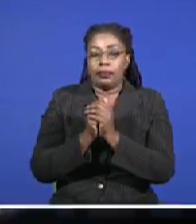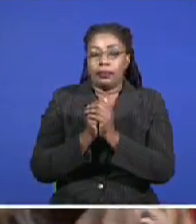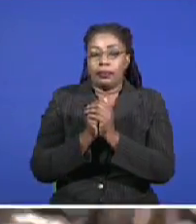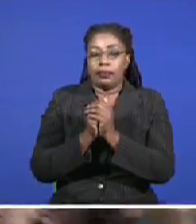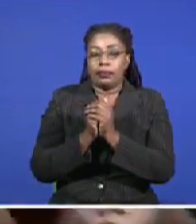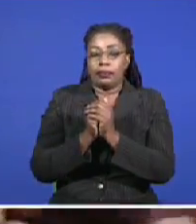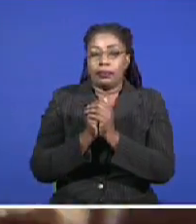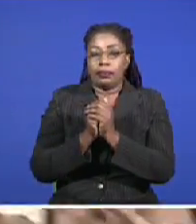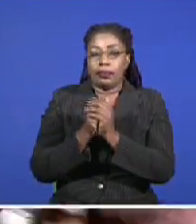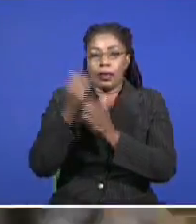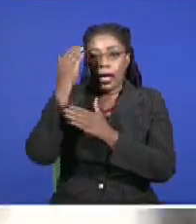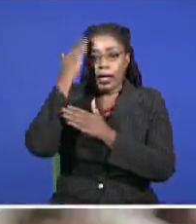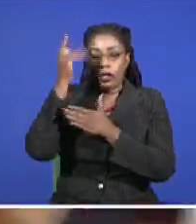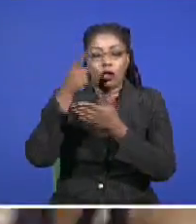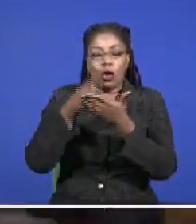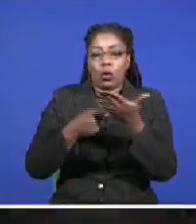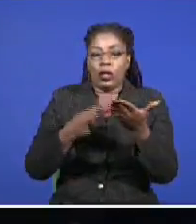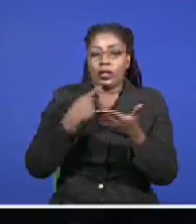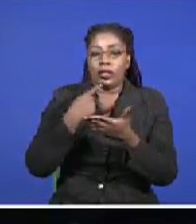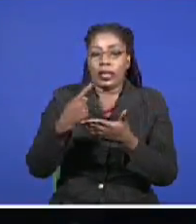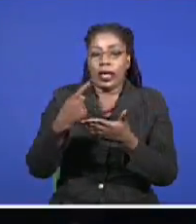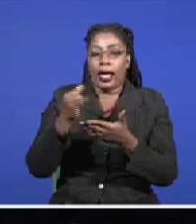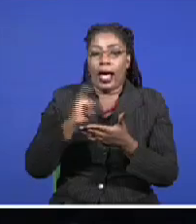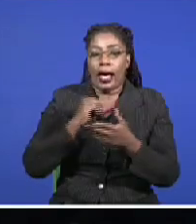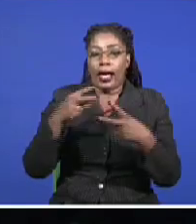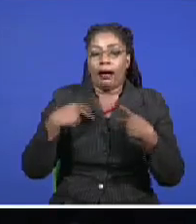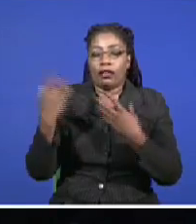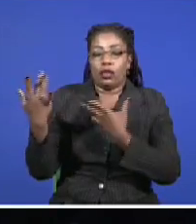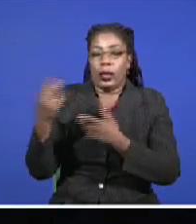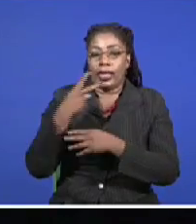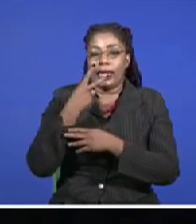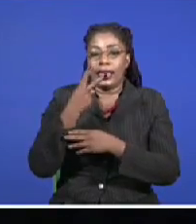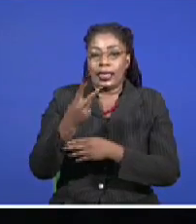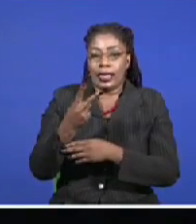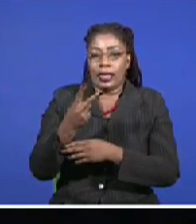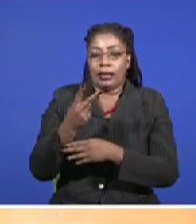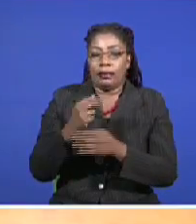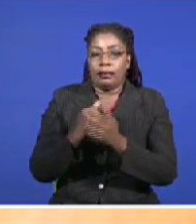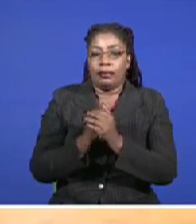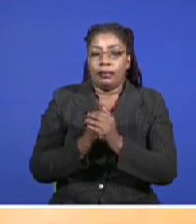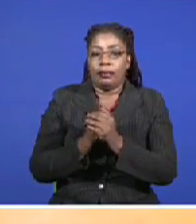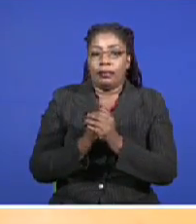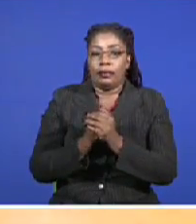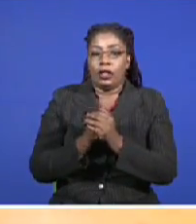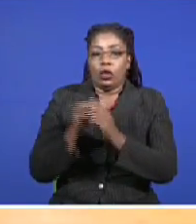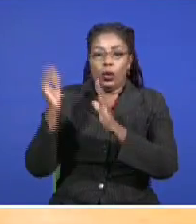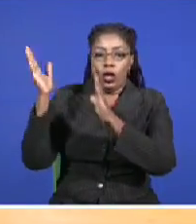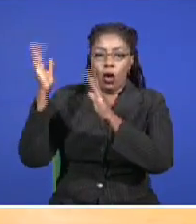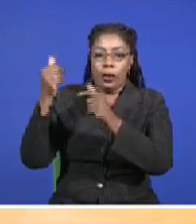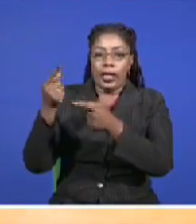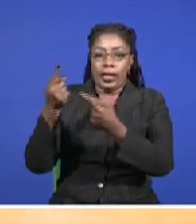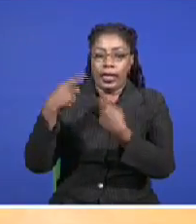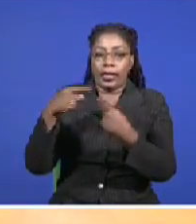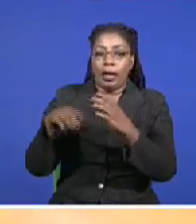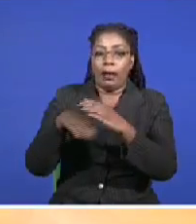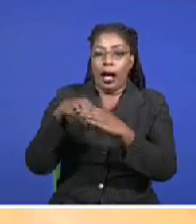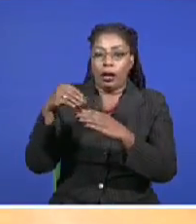I don't know what to say. I really have to wait and see if they determine if they're going to come out. But We're hoping that they can come